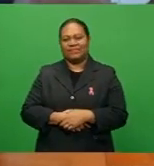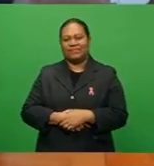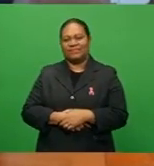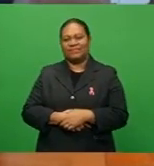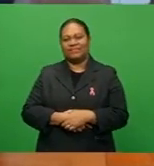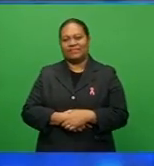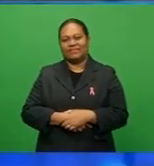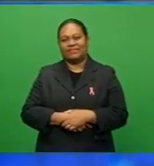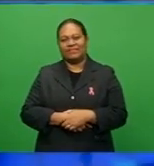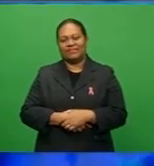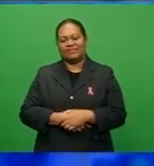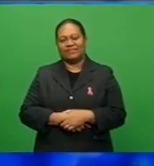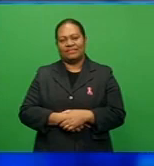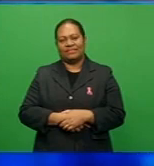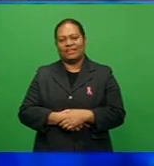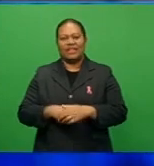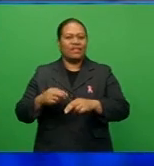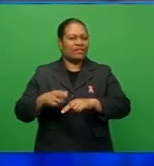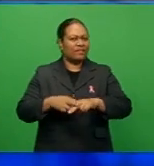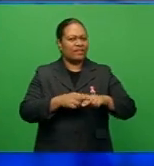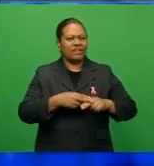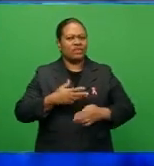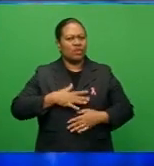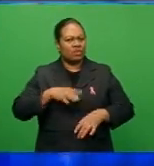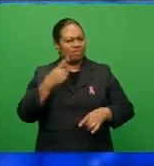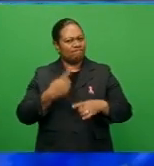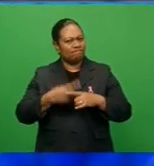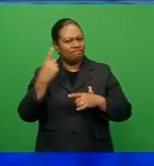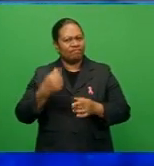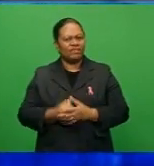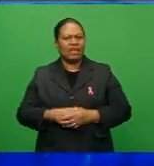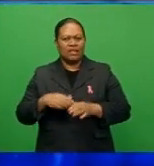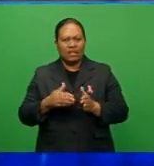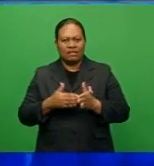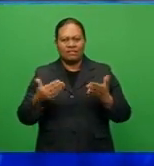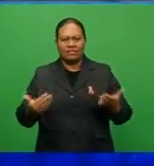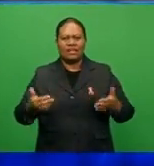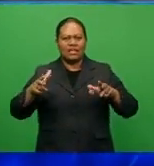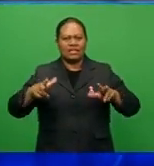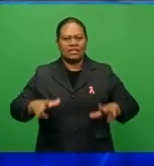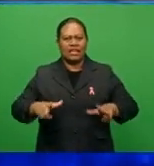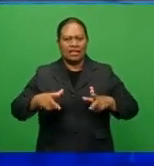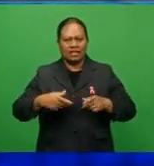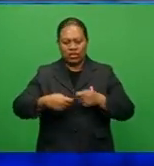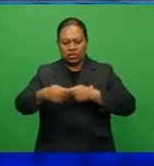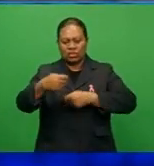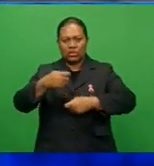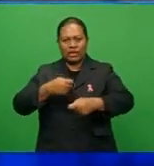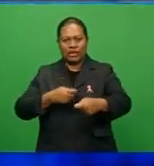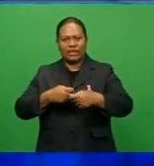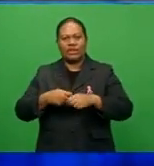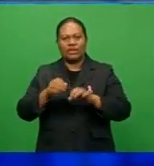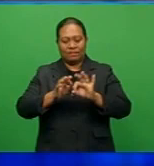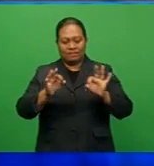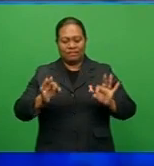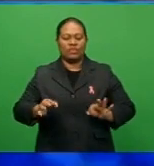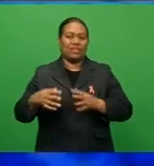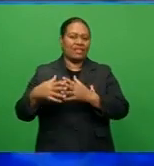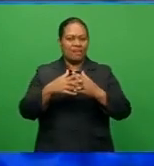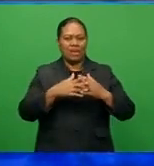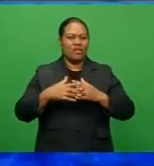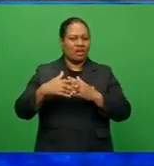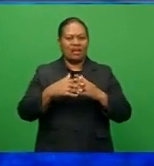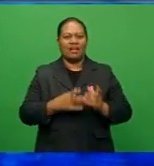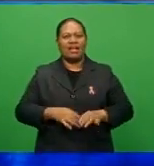FBC News. Fiji wants to quickly take advantage of the recently signed trade and investment framework with the United States of